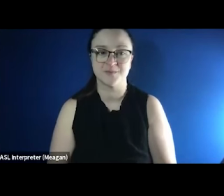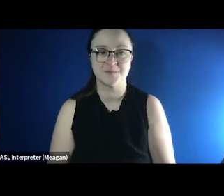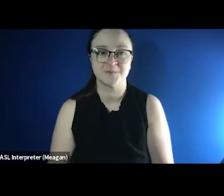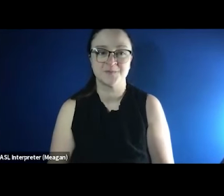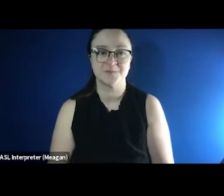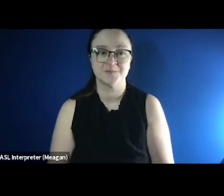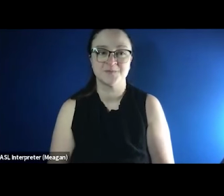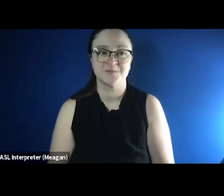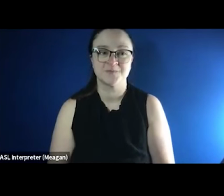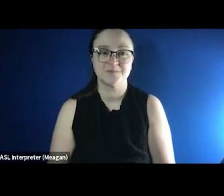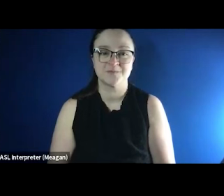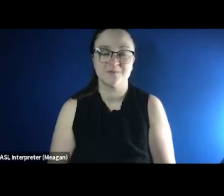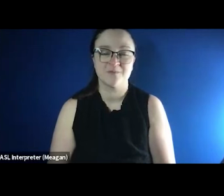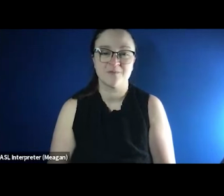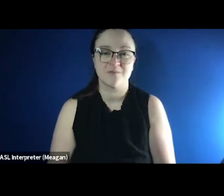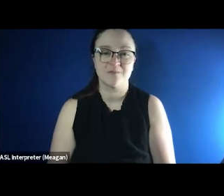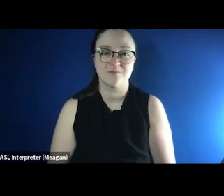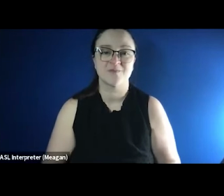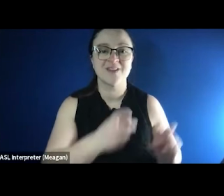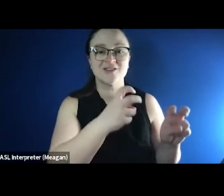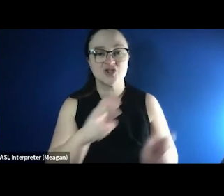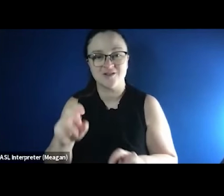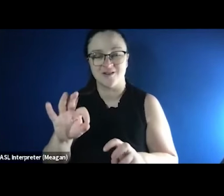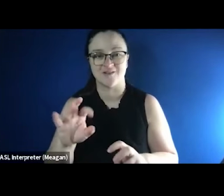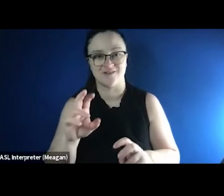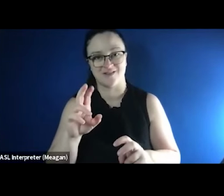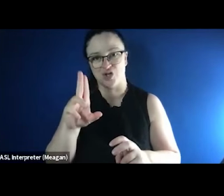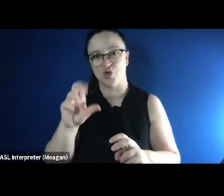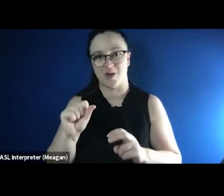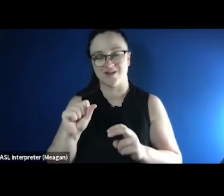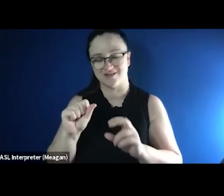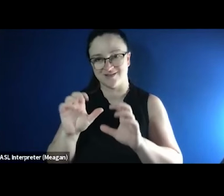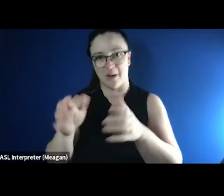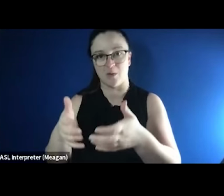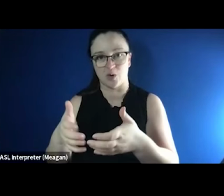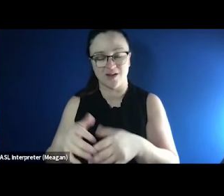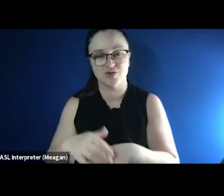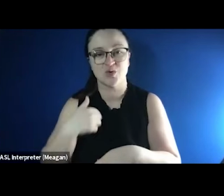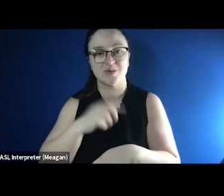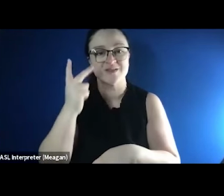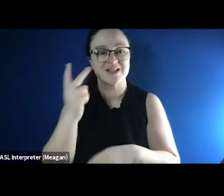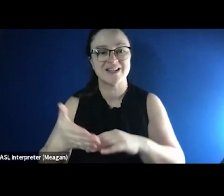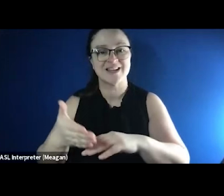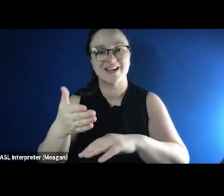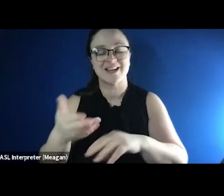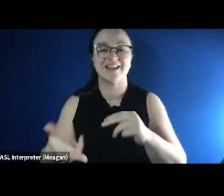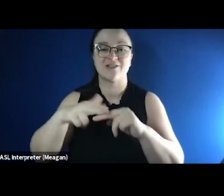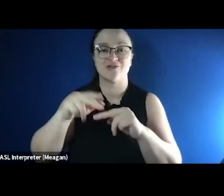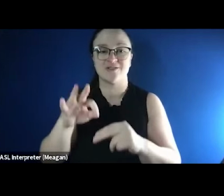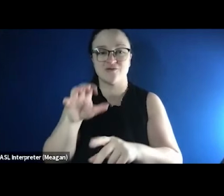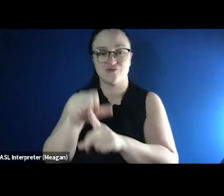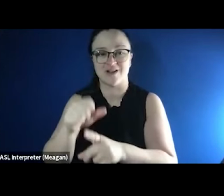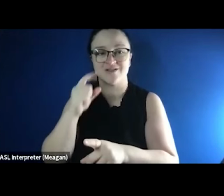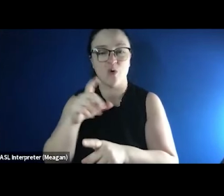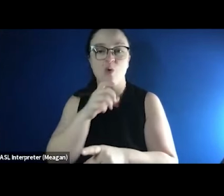In addition to the overarching shift in the U.S. general population, we have also seen an increase in arrests among older adults. Now, to